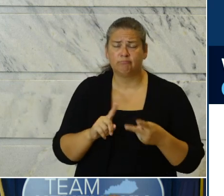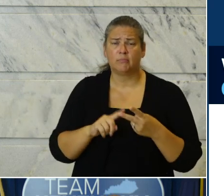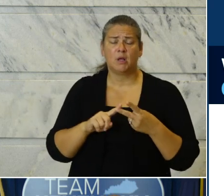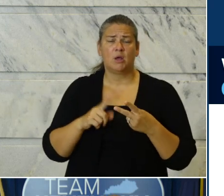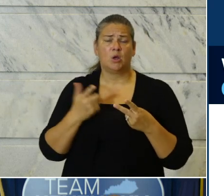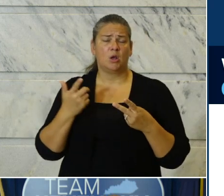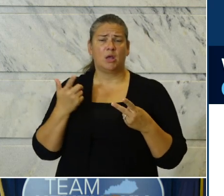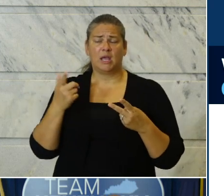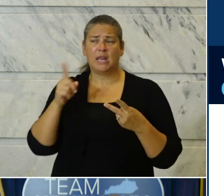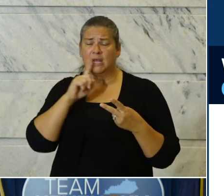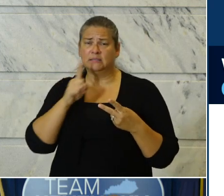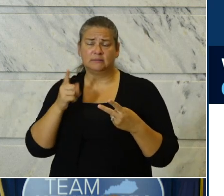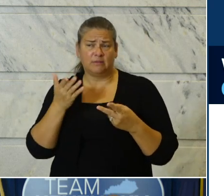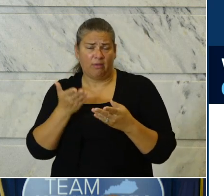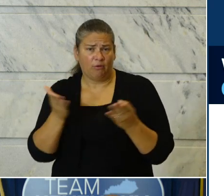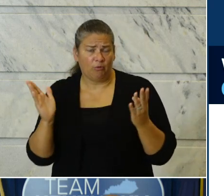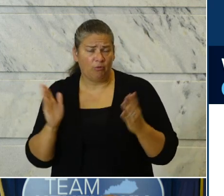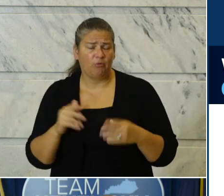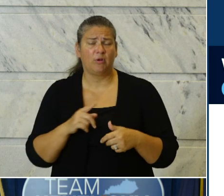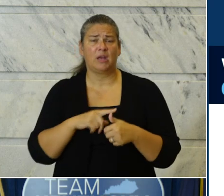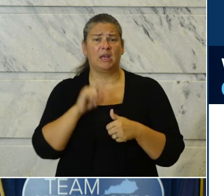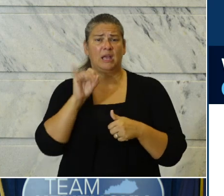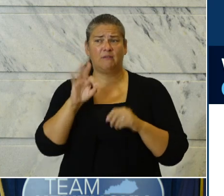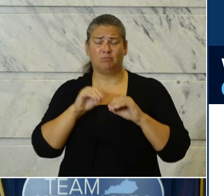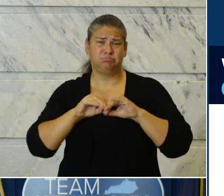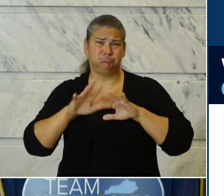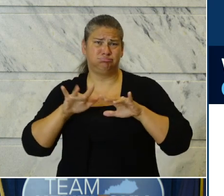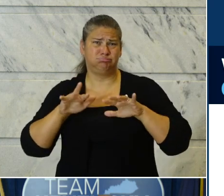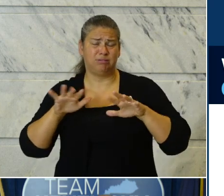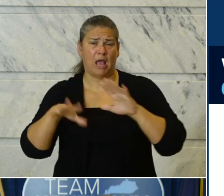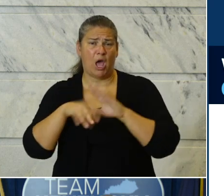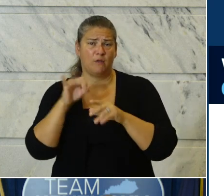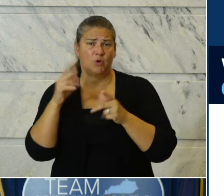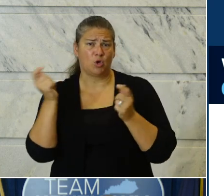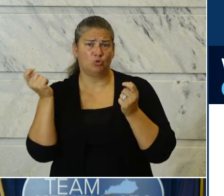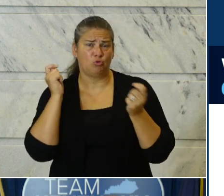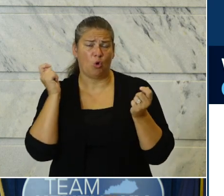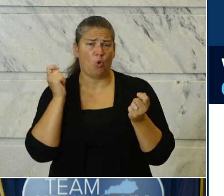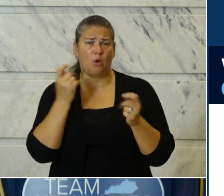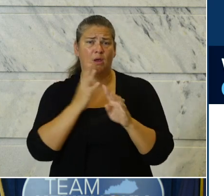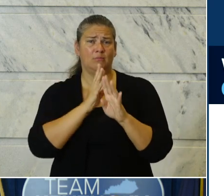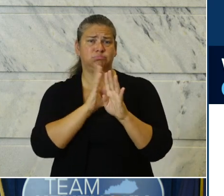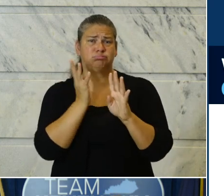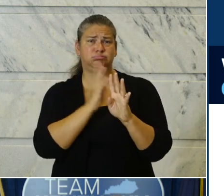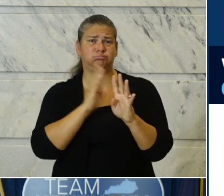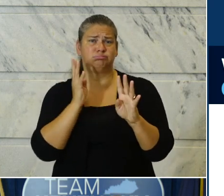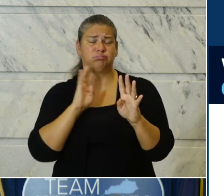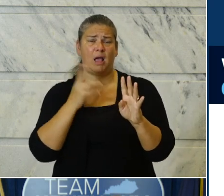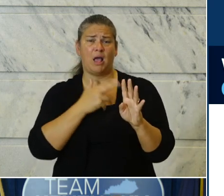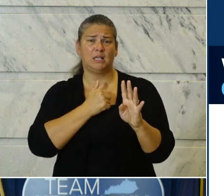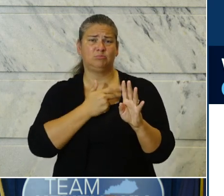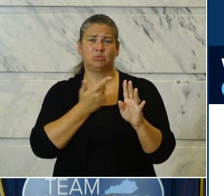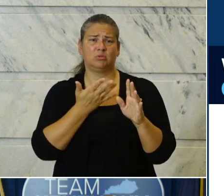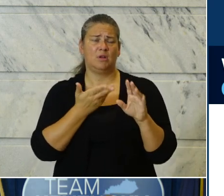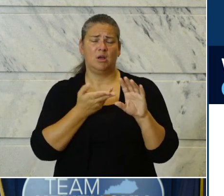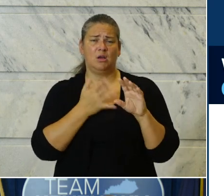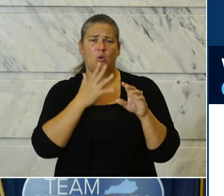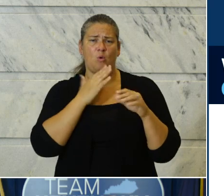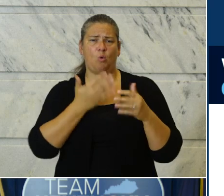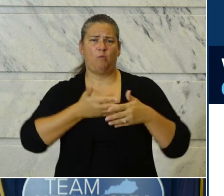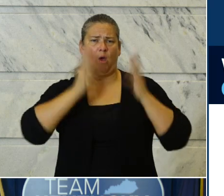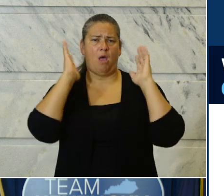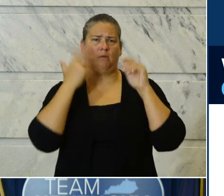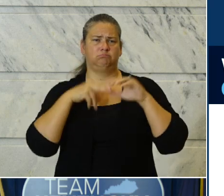spreads uncontrollably and gets out of control, you then have increased hospitalizations, increased deaths, and overwhelming of the healthcare system.